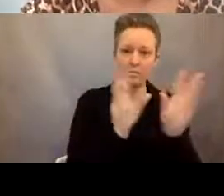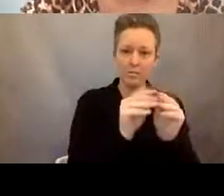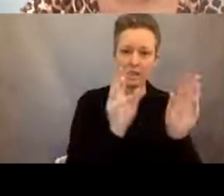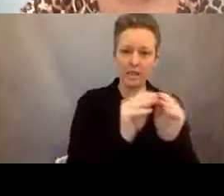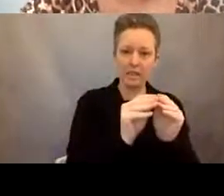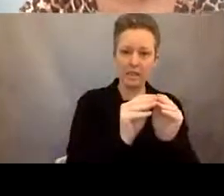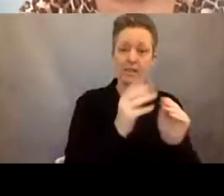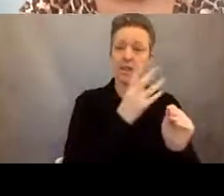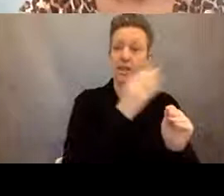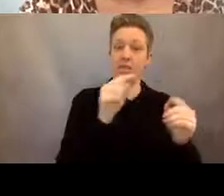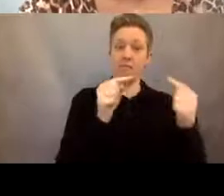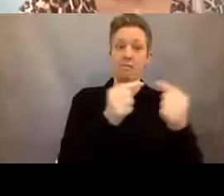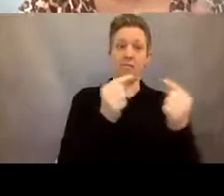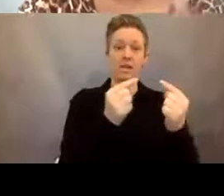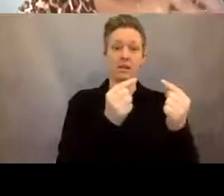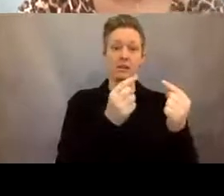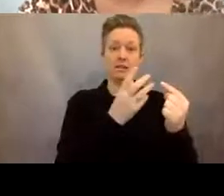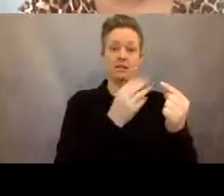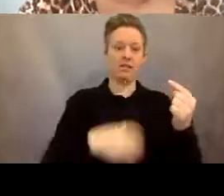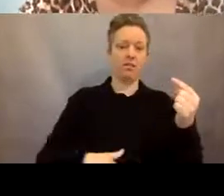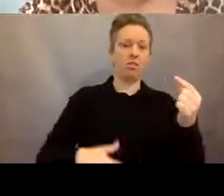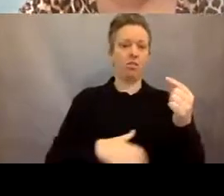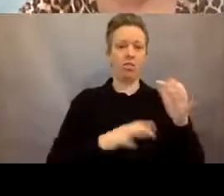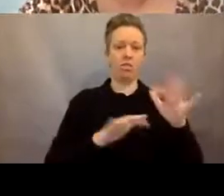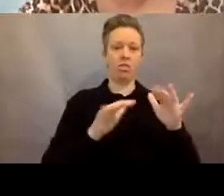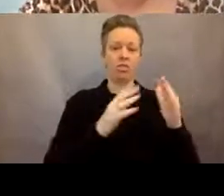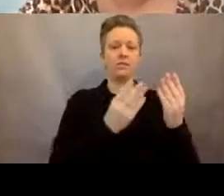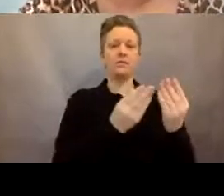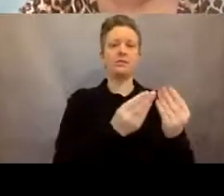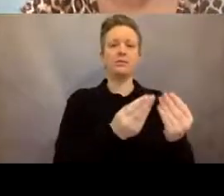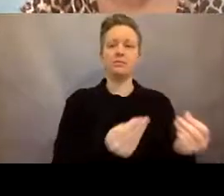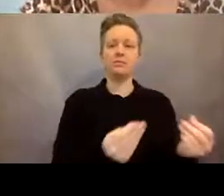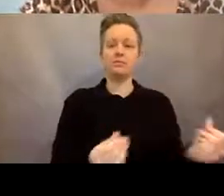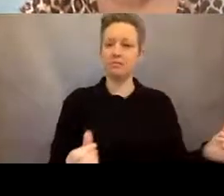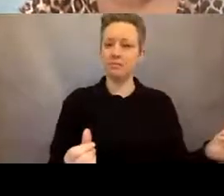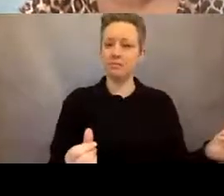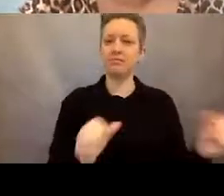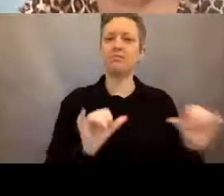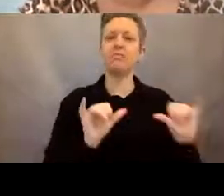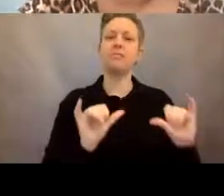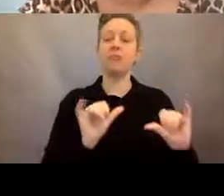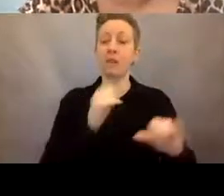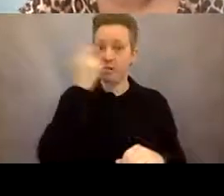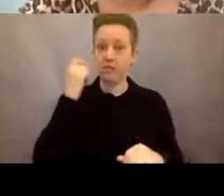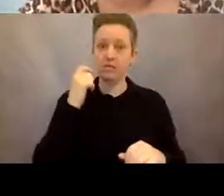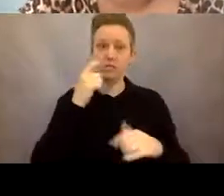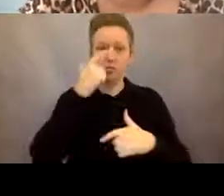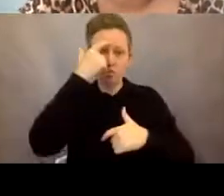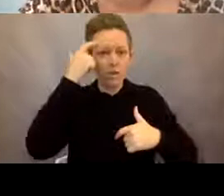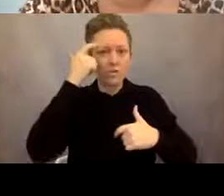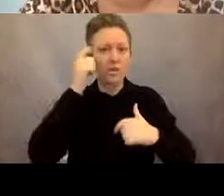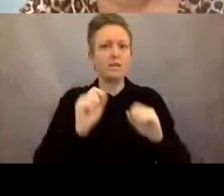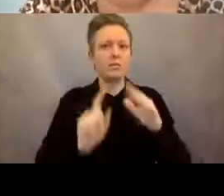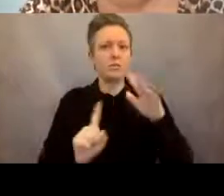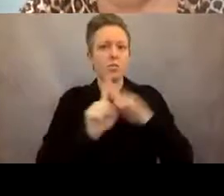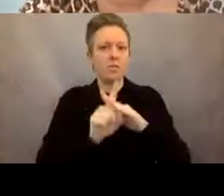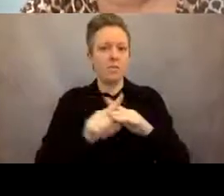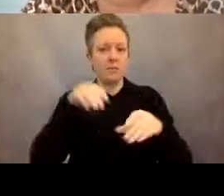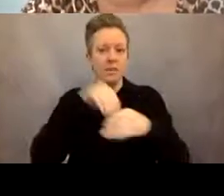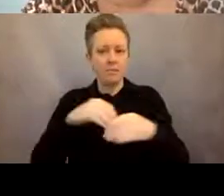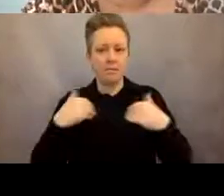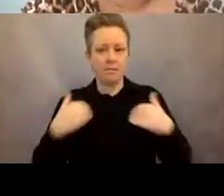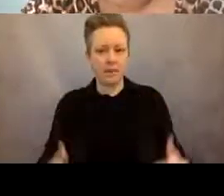body, and which is why folks are getting more into talking about things like ACEs and adverse childhood experiences,